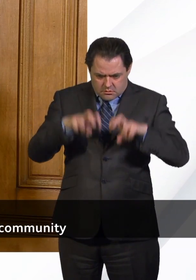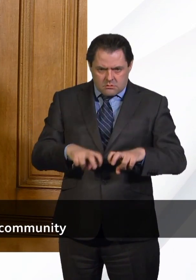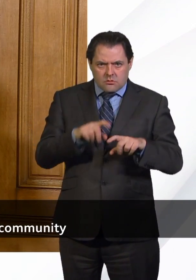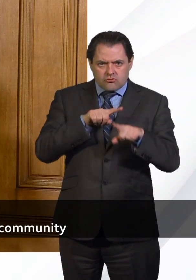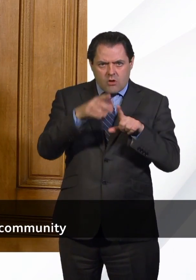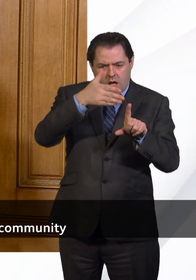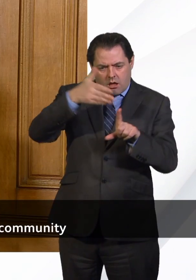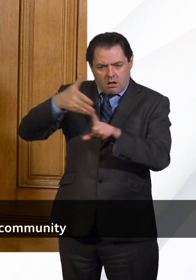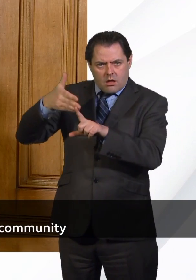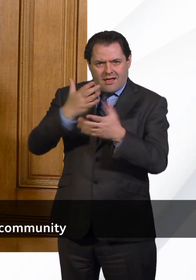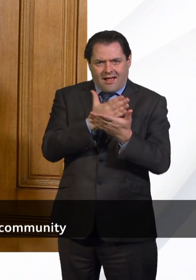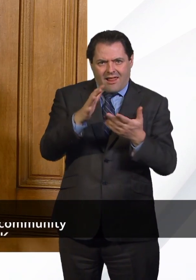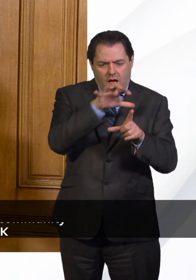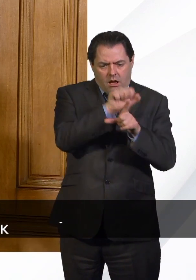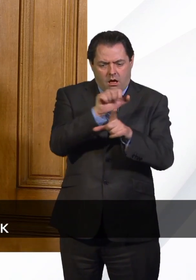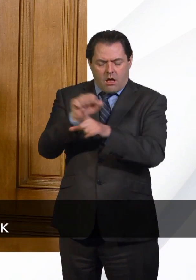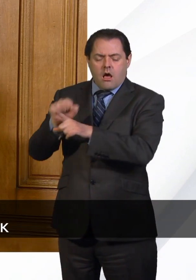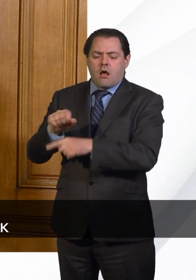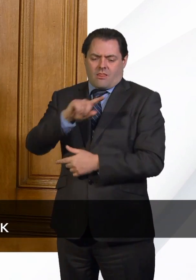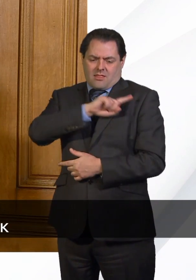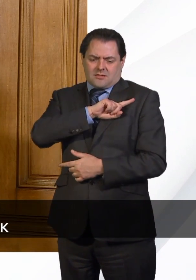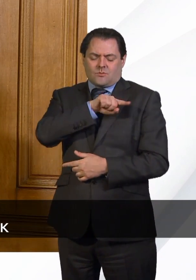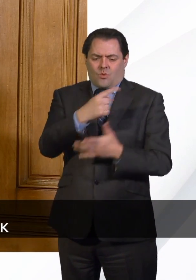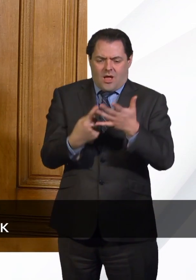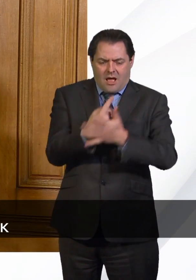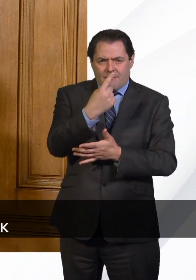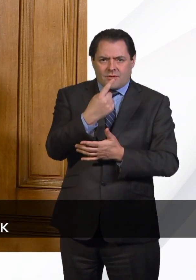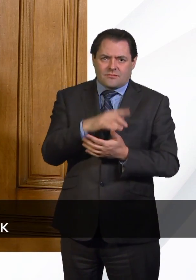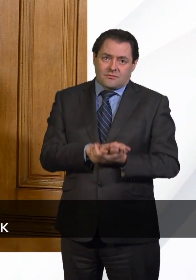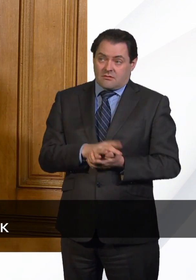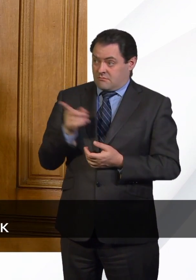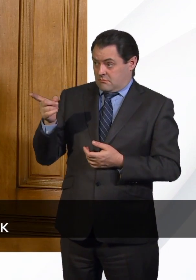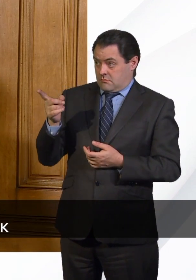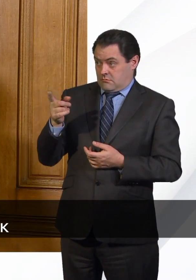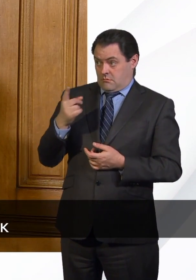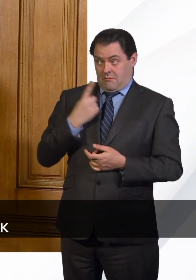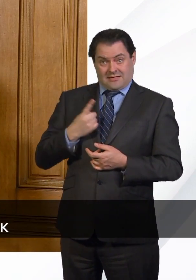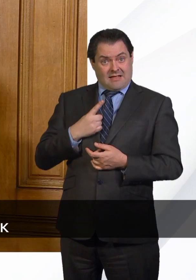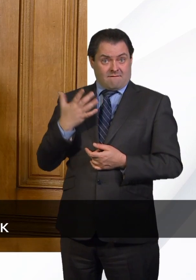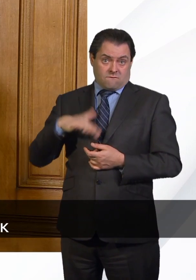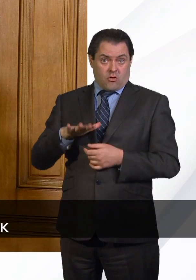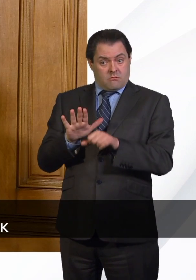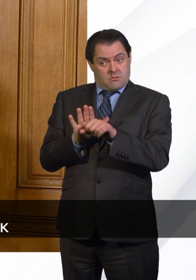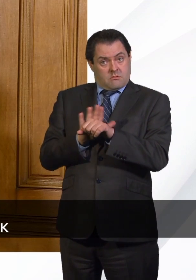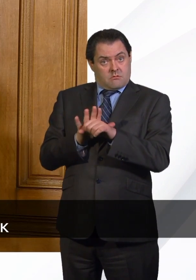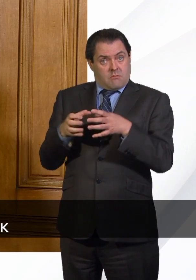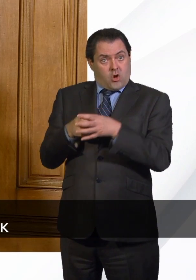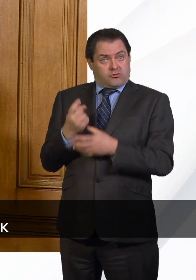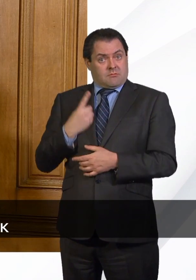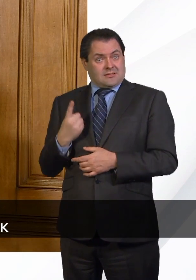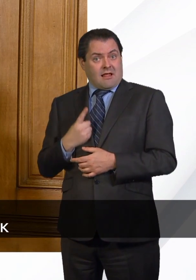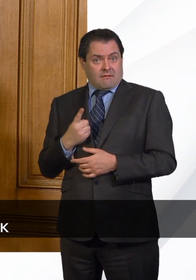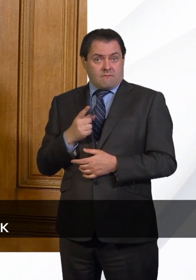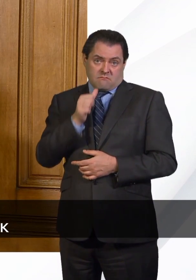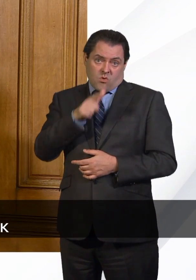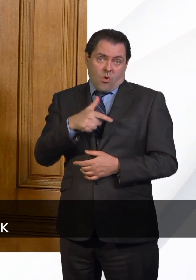clear signal for you. And you'll have worked out I'm from an ethnic minority group, and we will get to the